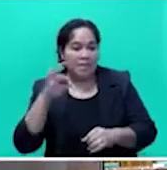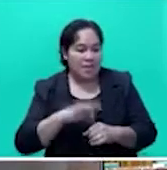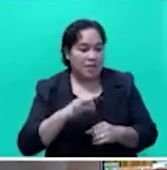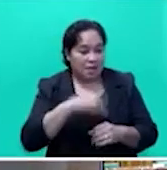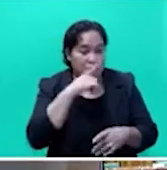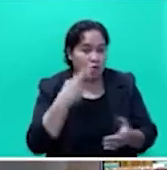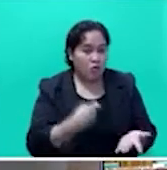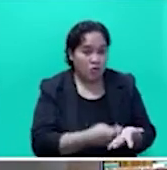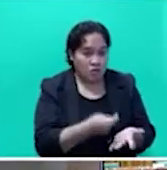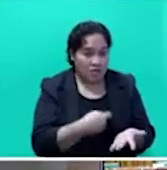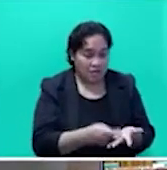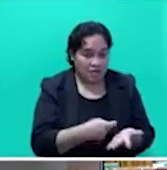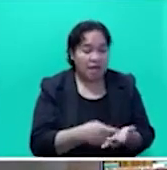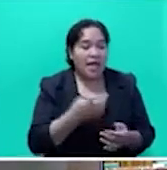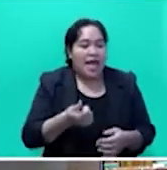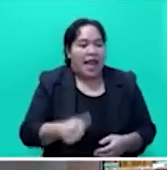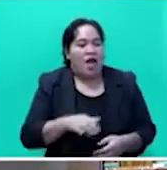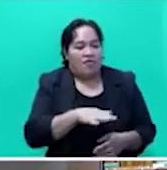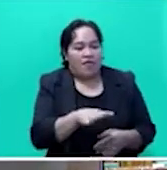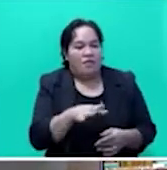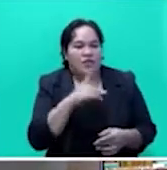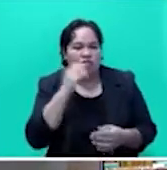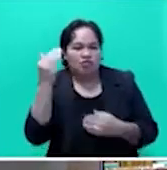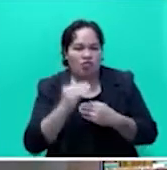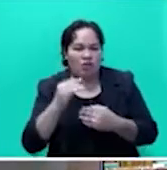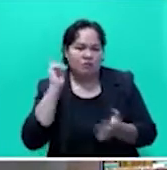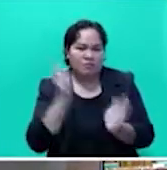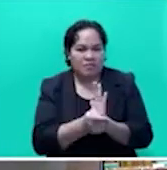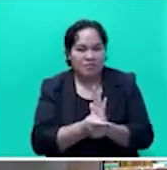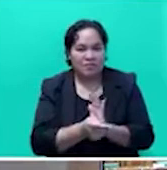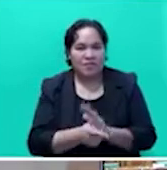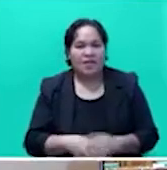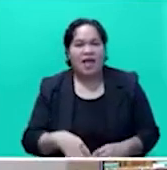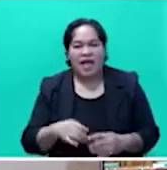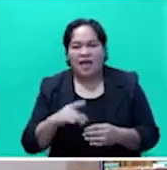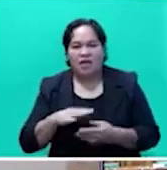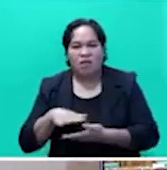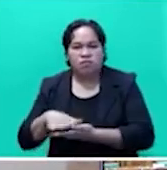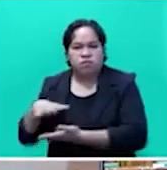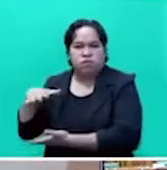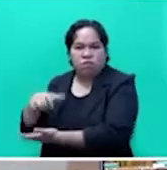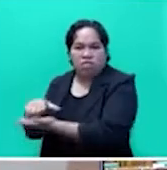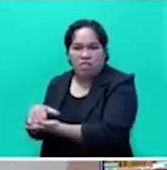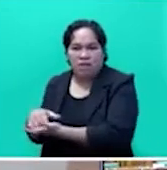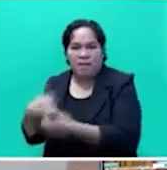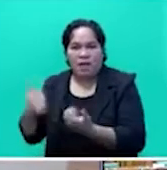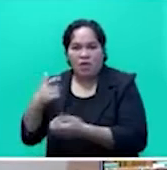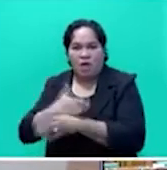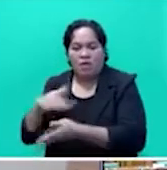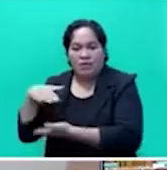allowing a shorter time for them to process their dealings and also reduces backlogs. At the same time, it does